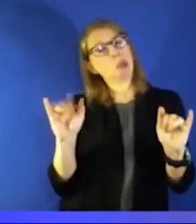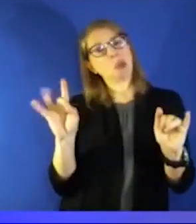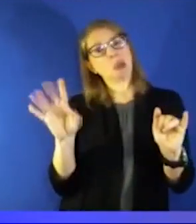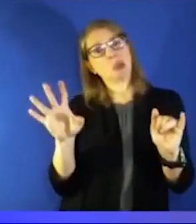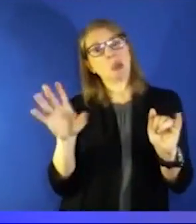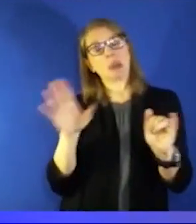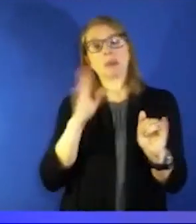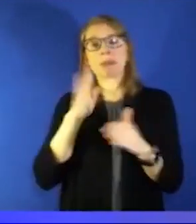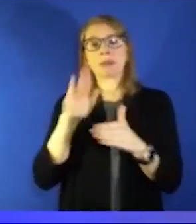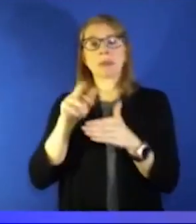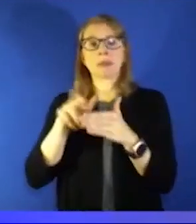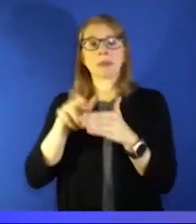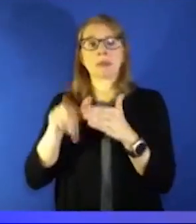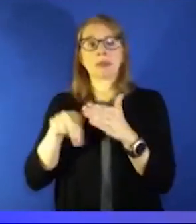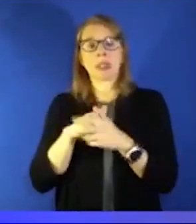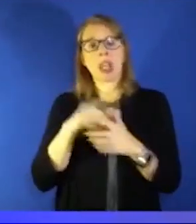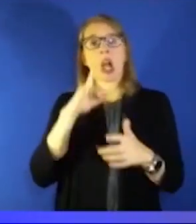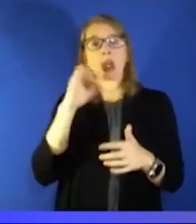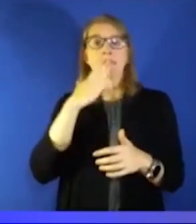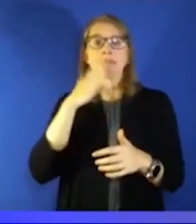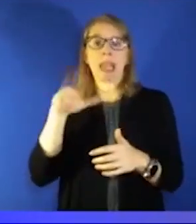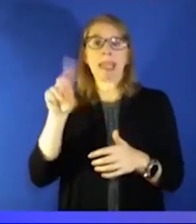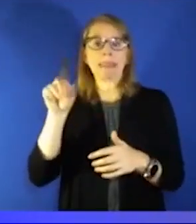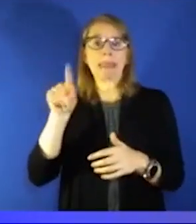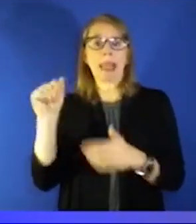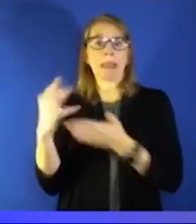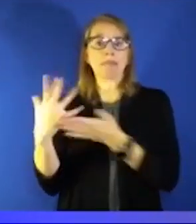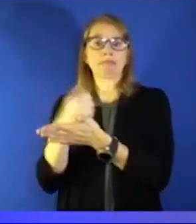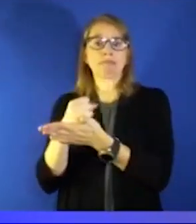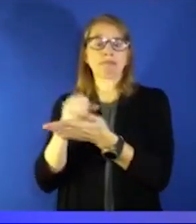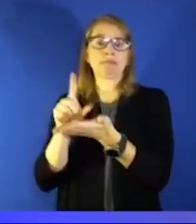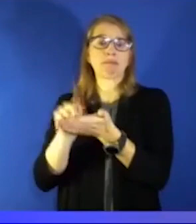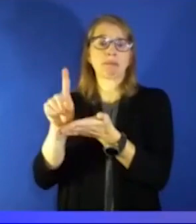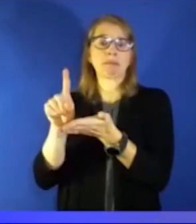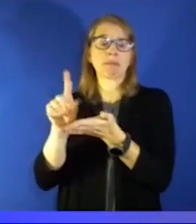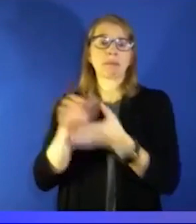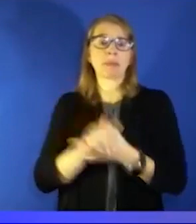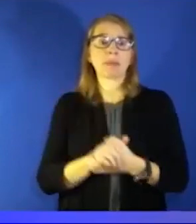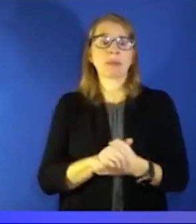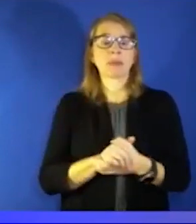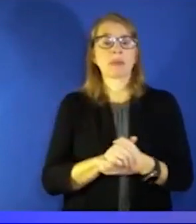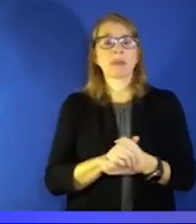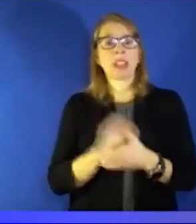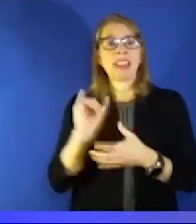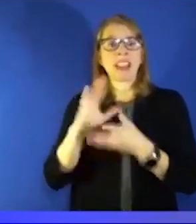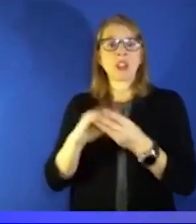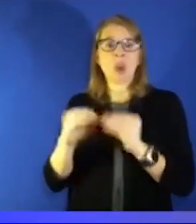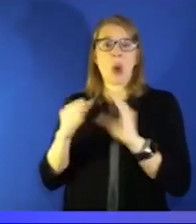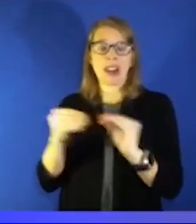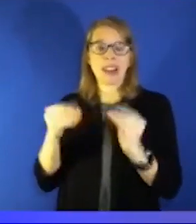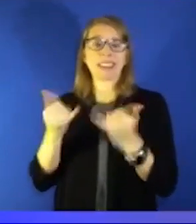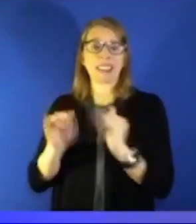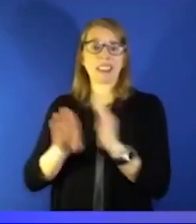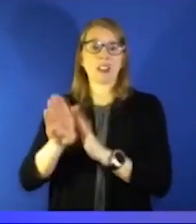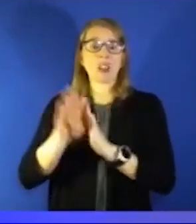it looks really bad, the data that's been published. It's an evolving story, so we don't want to see what we call a twindemic of the two this